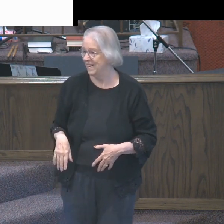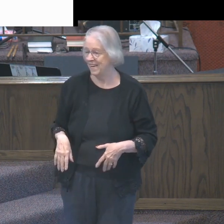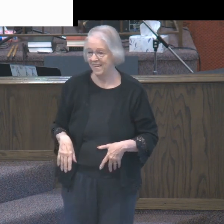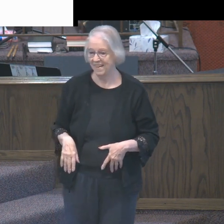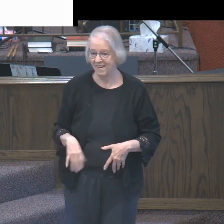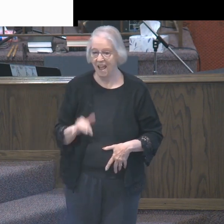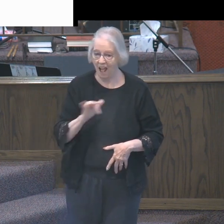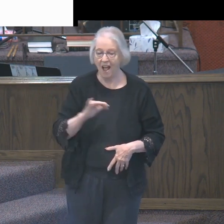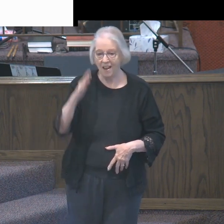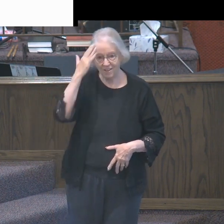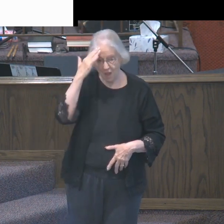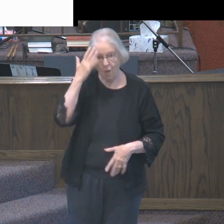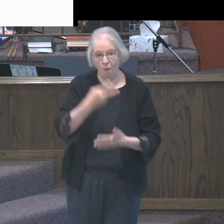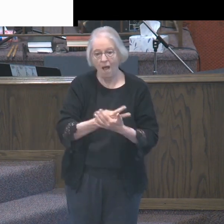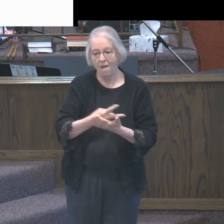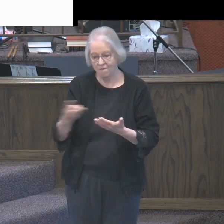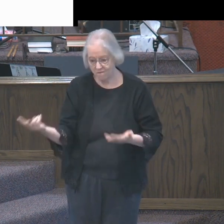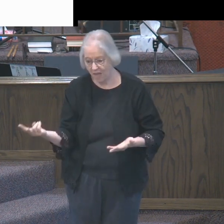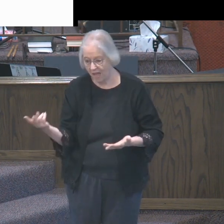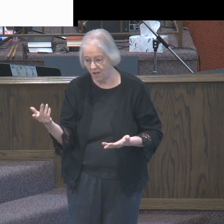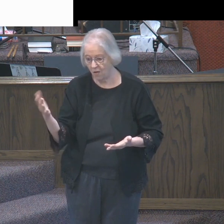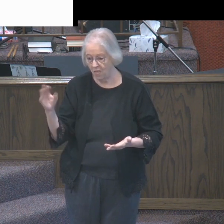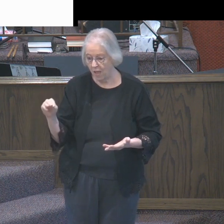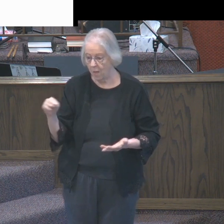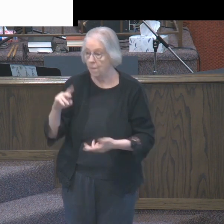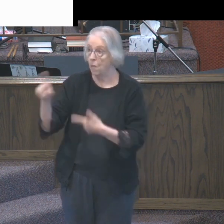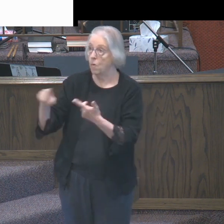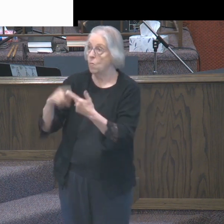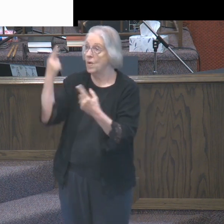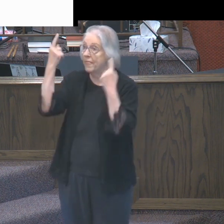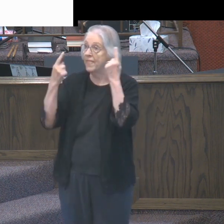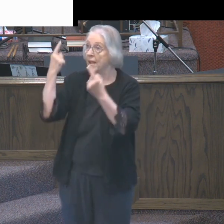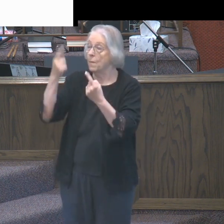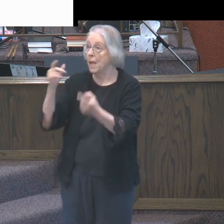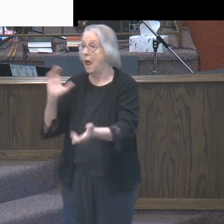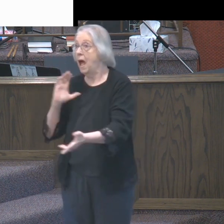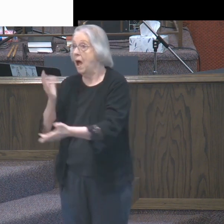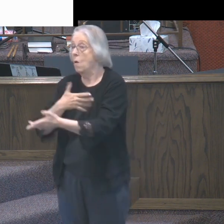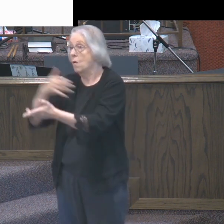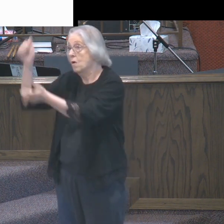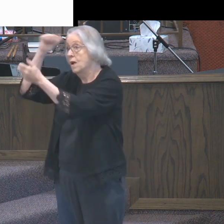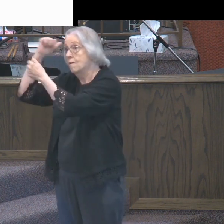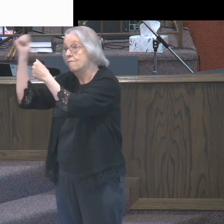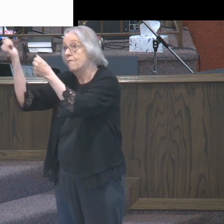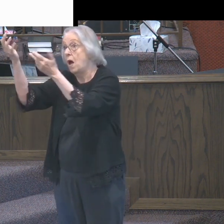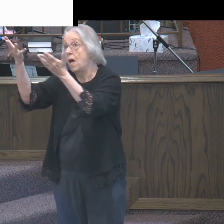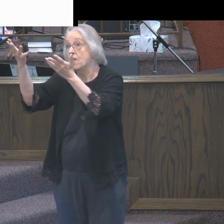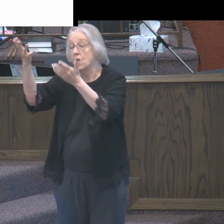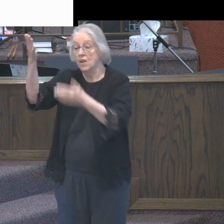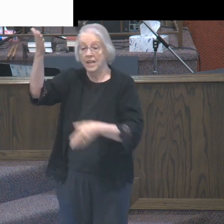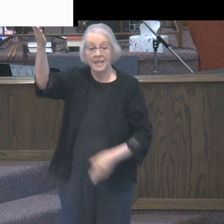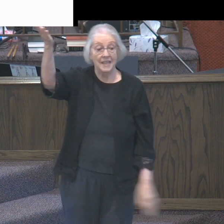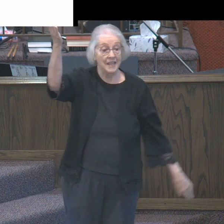And I know that. The thing about our Father in heaven is he never did or